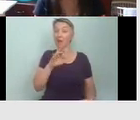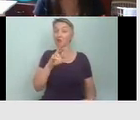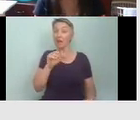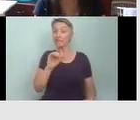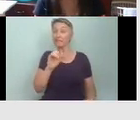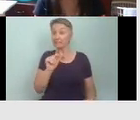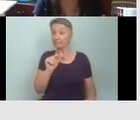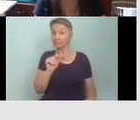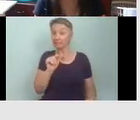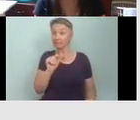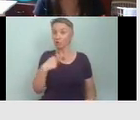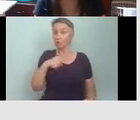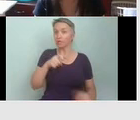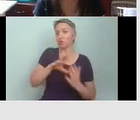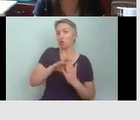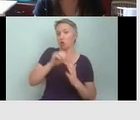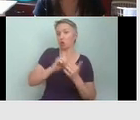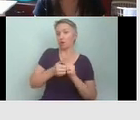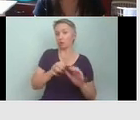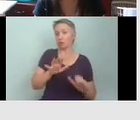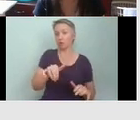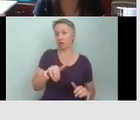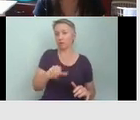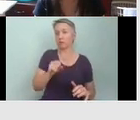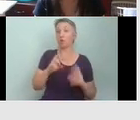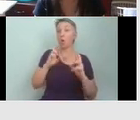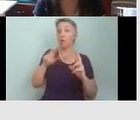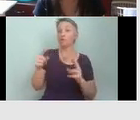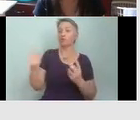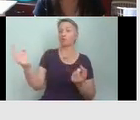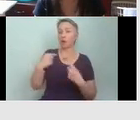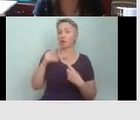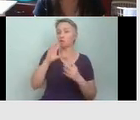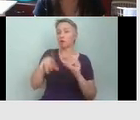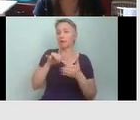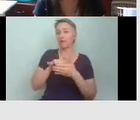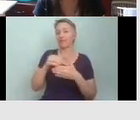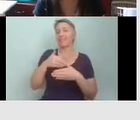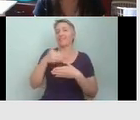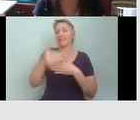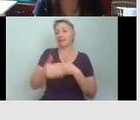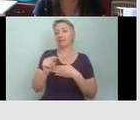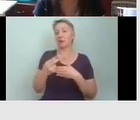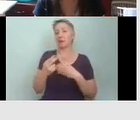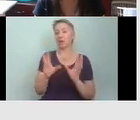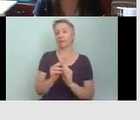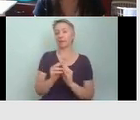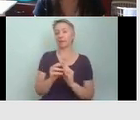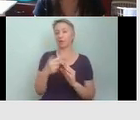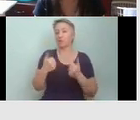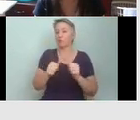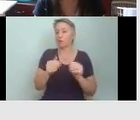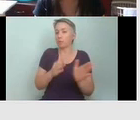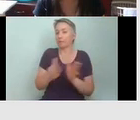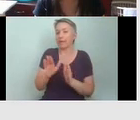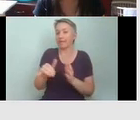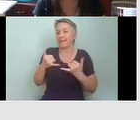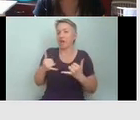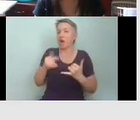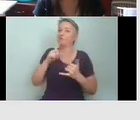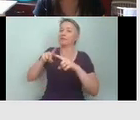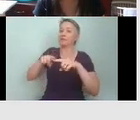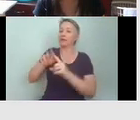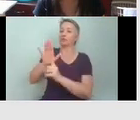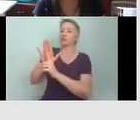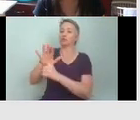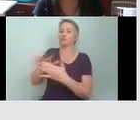that hopefully at our next town hall. We're trying to lock that down based on her schedule. So so